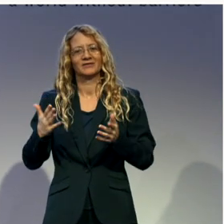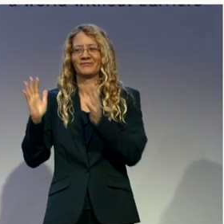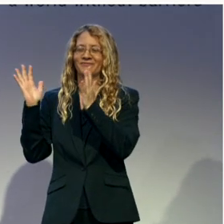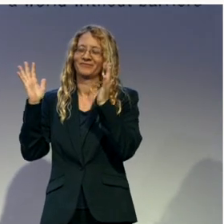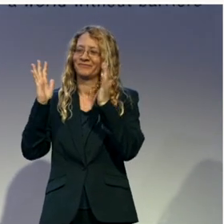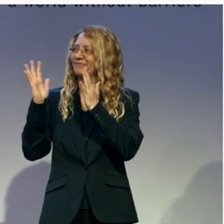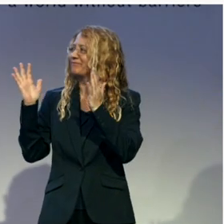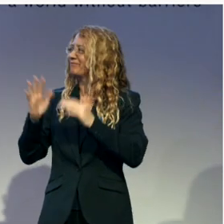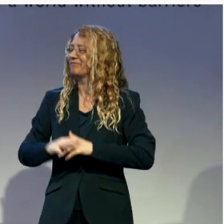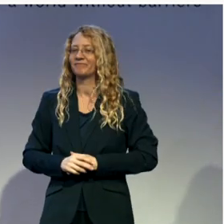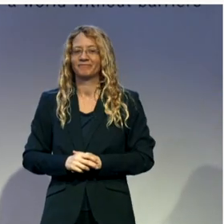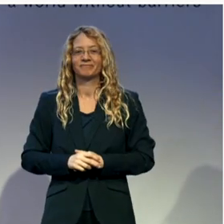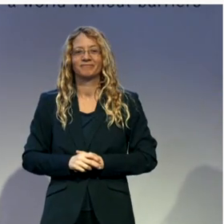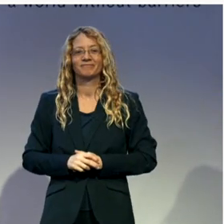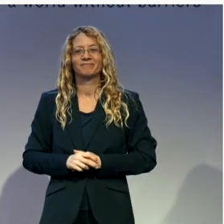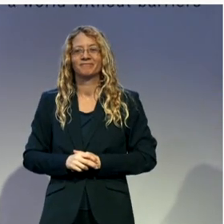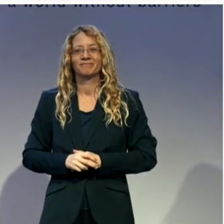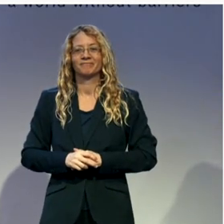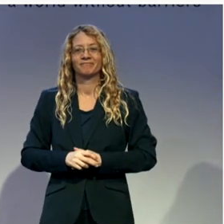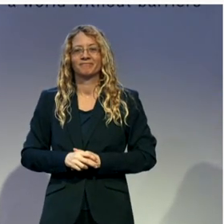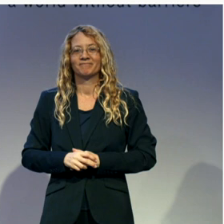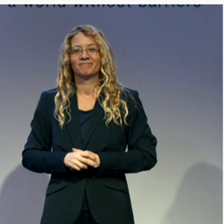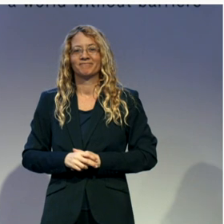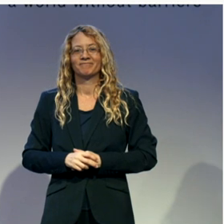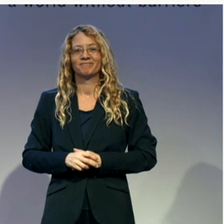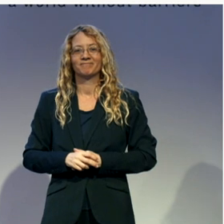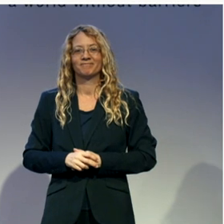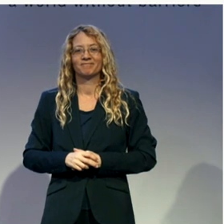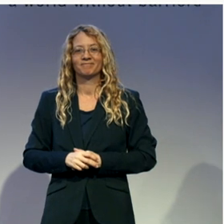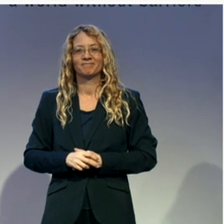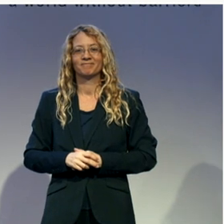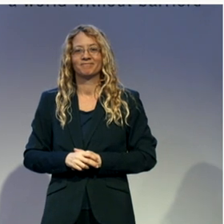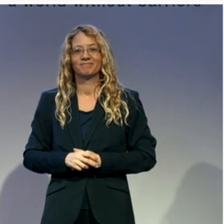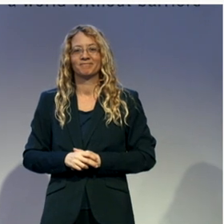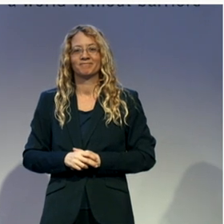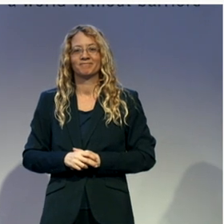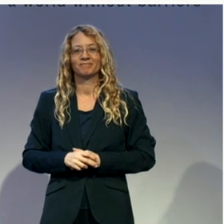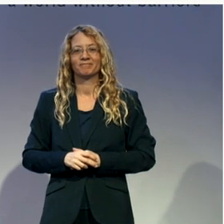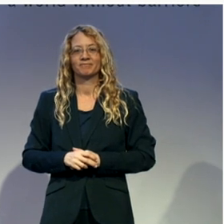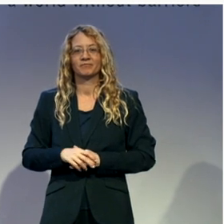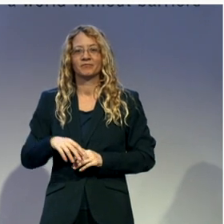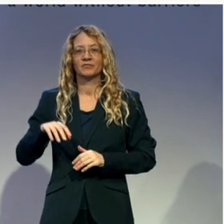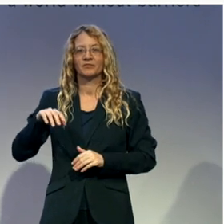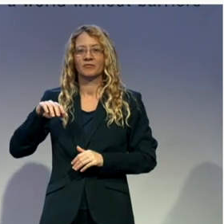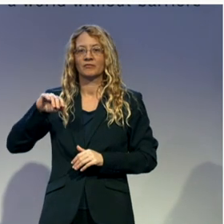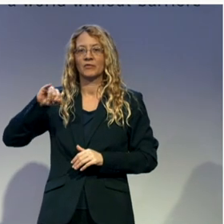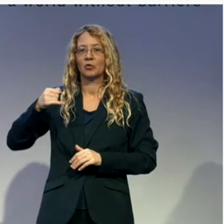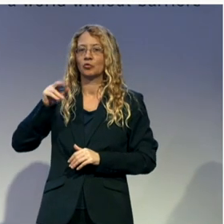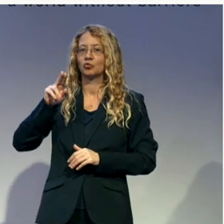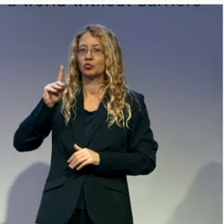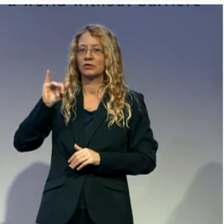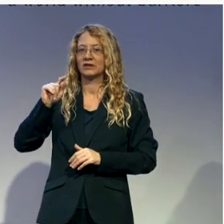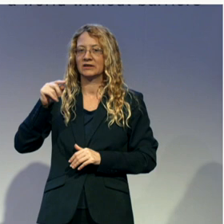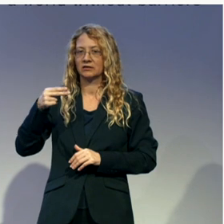I am cordially invited Judith Baart, light for the world to